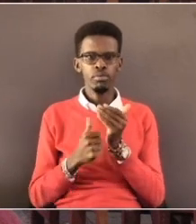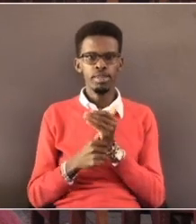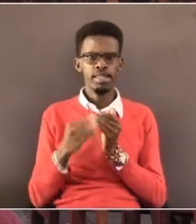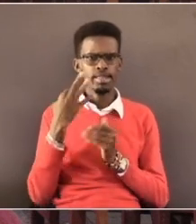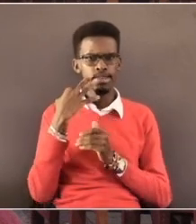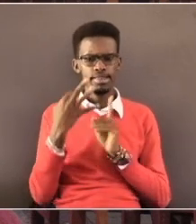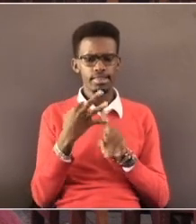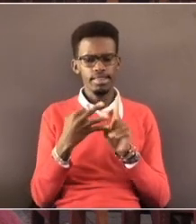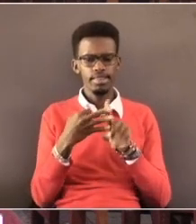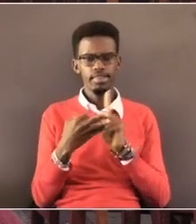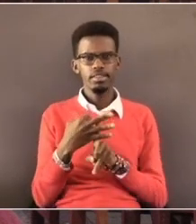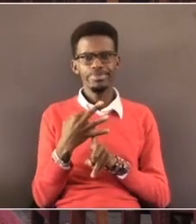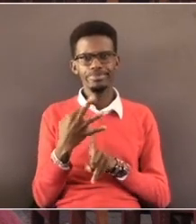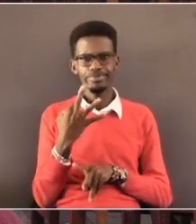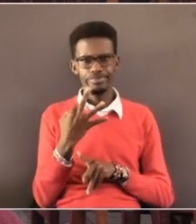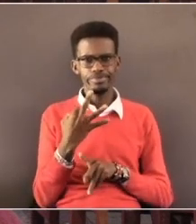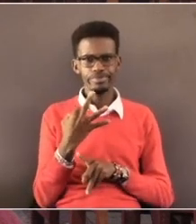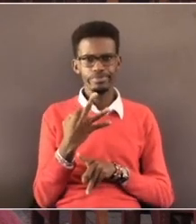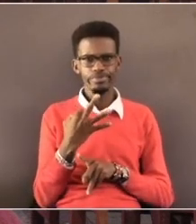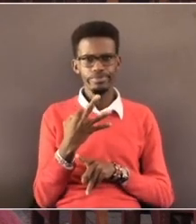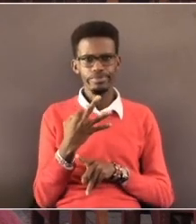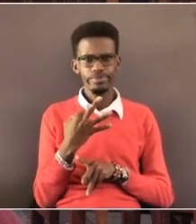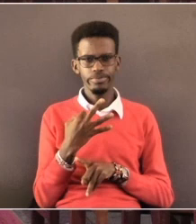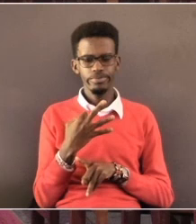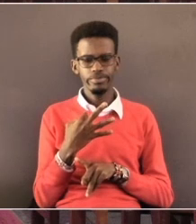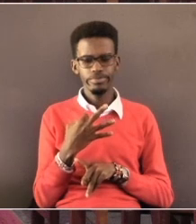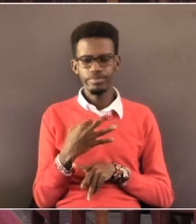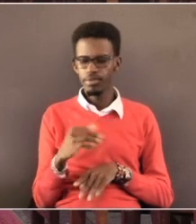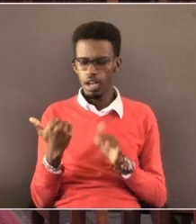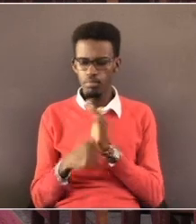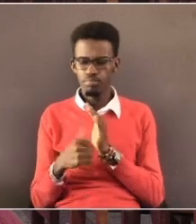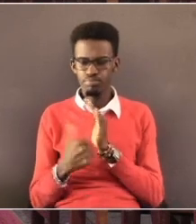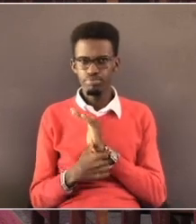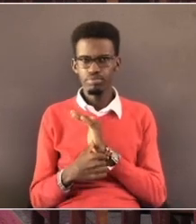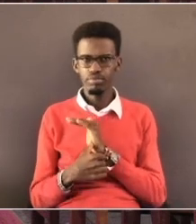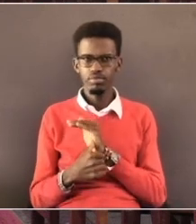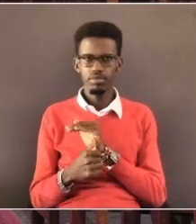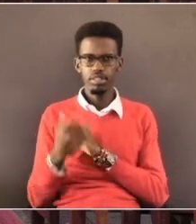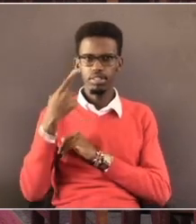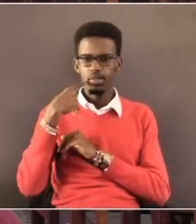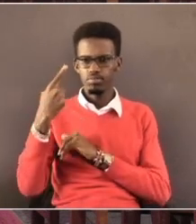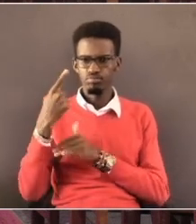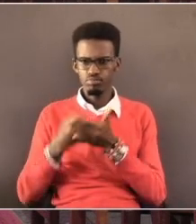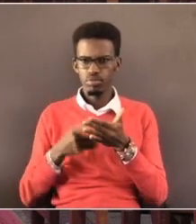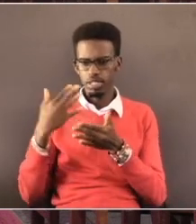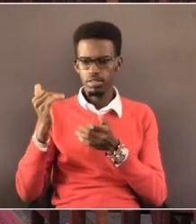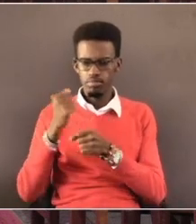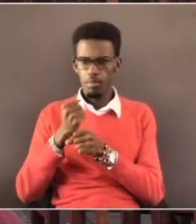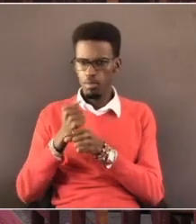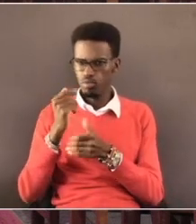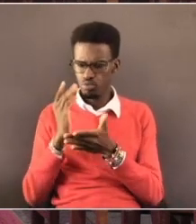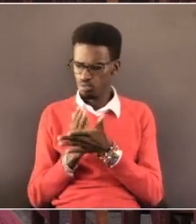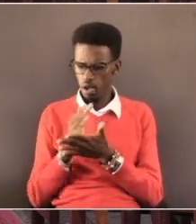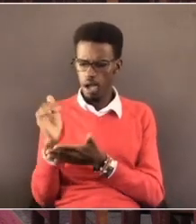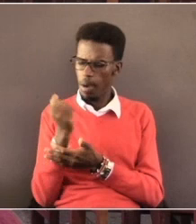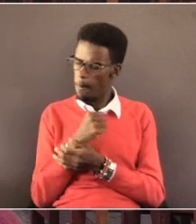ways, whether in a short-term or a long-term relationship. The issue at hand, what is this thing that is making you so